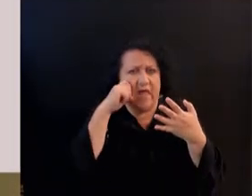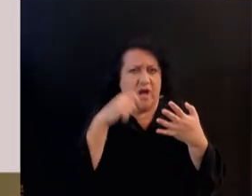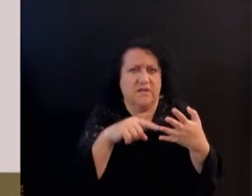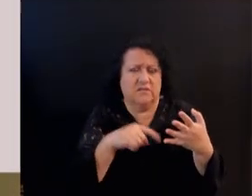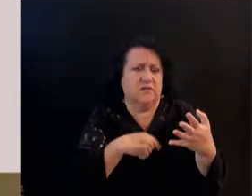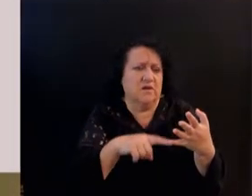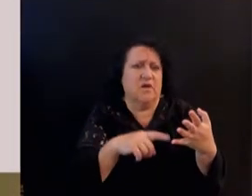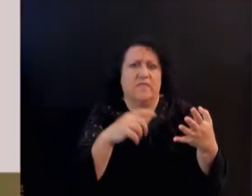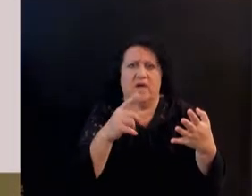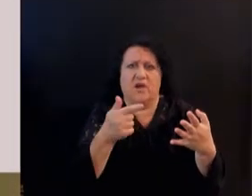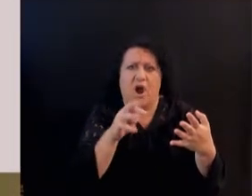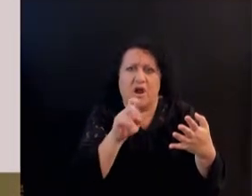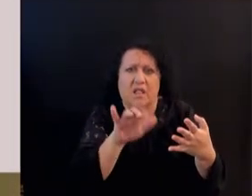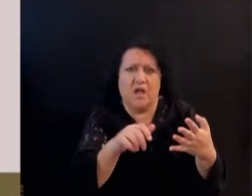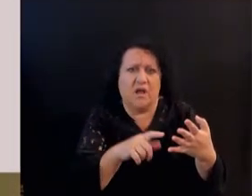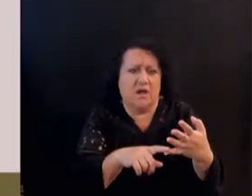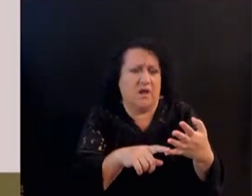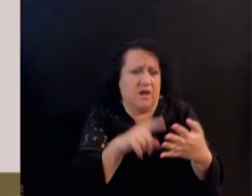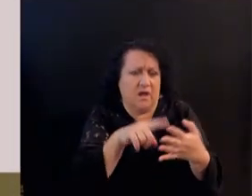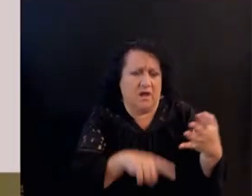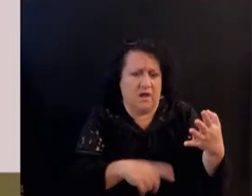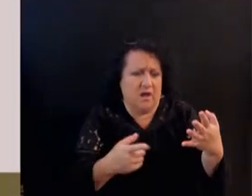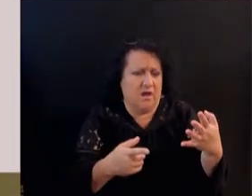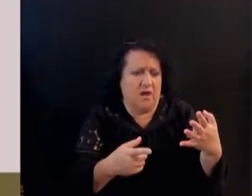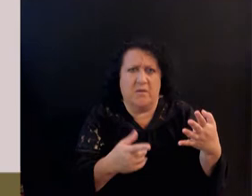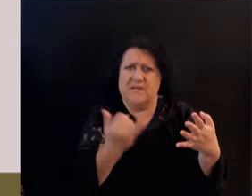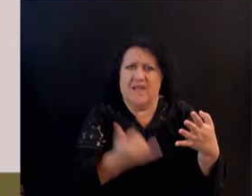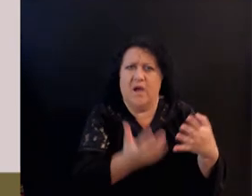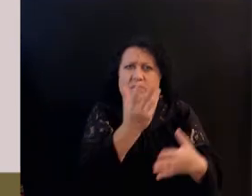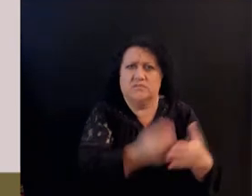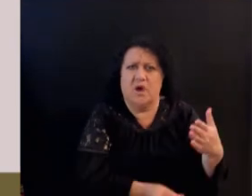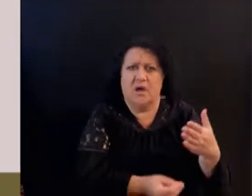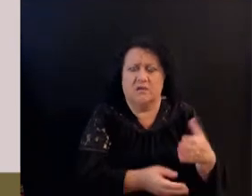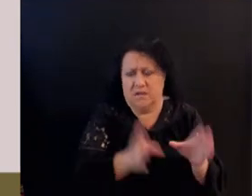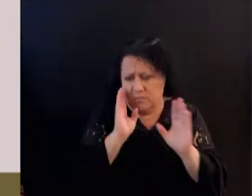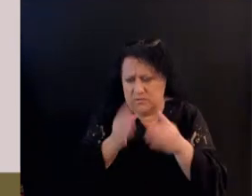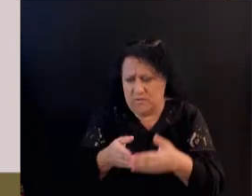all but this manna to look at.